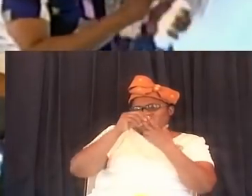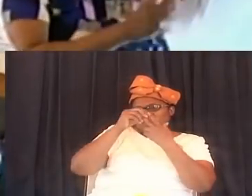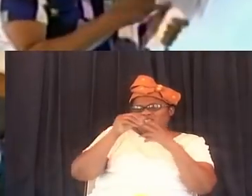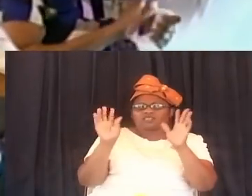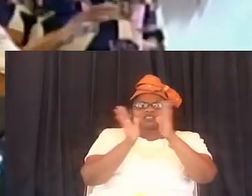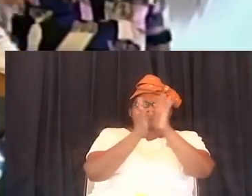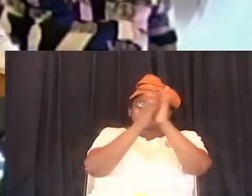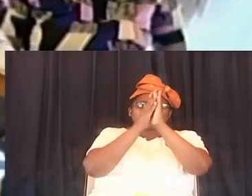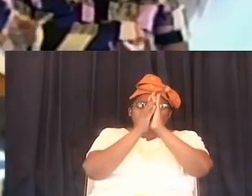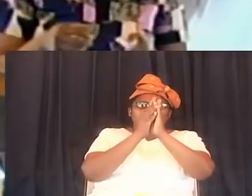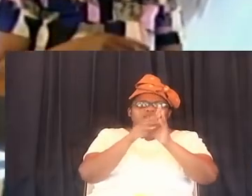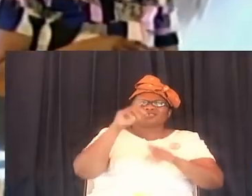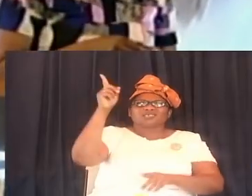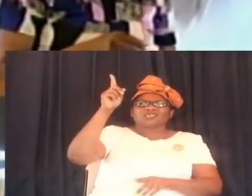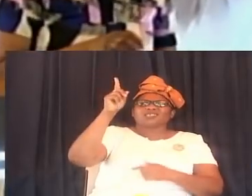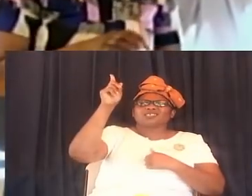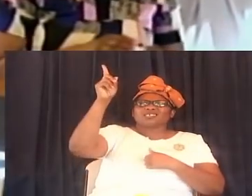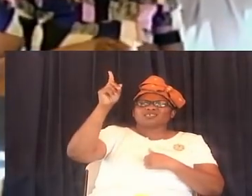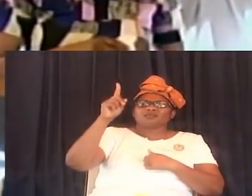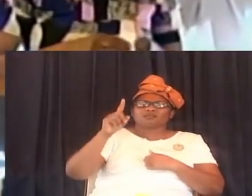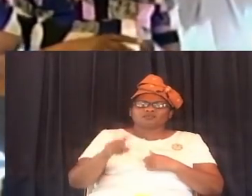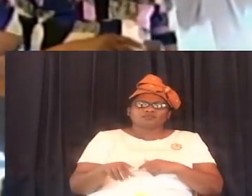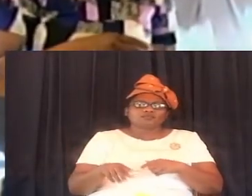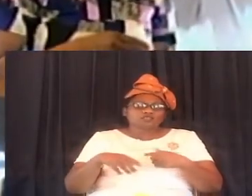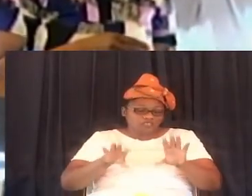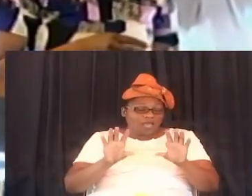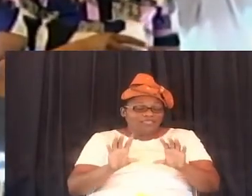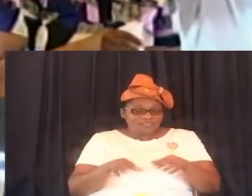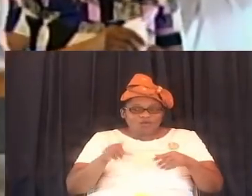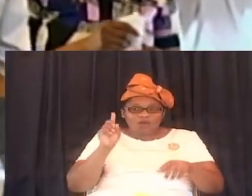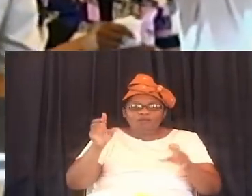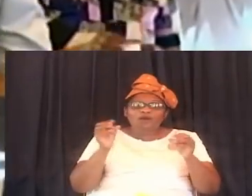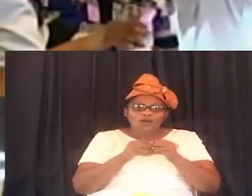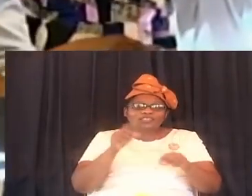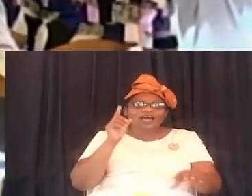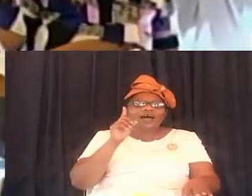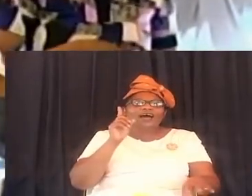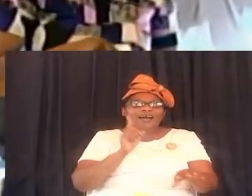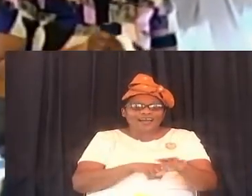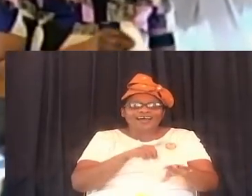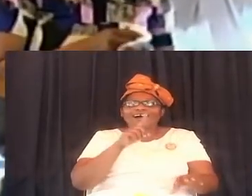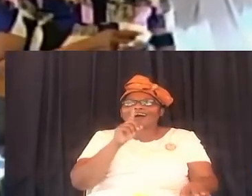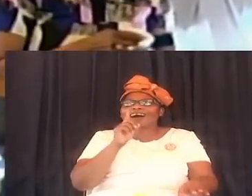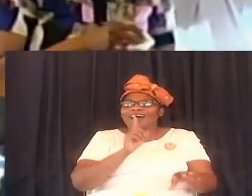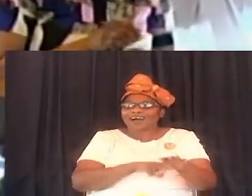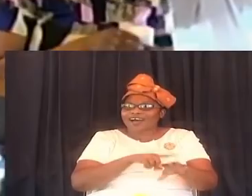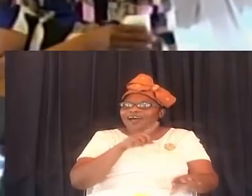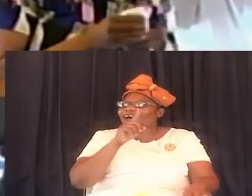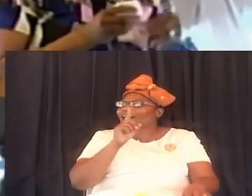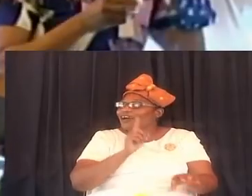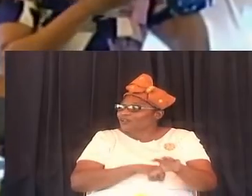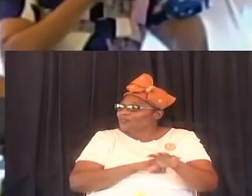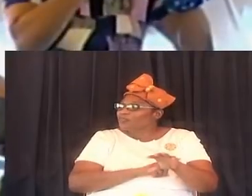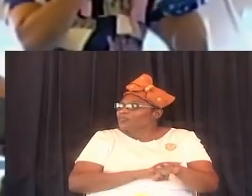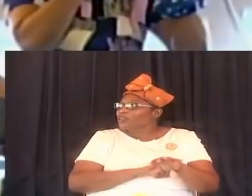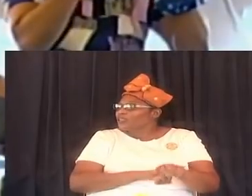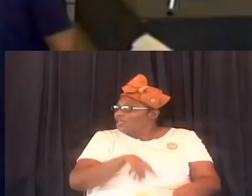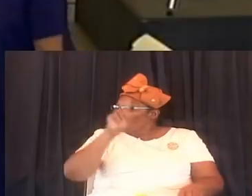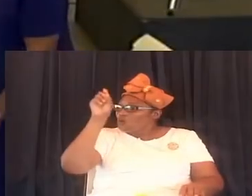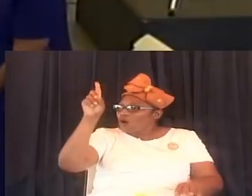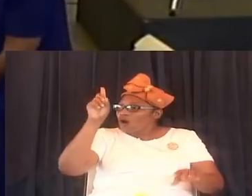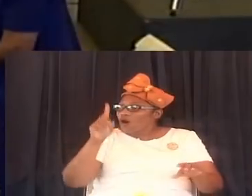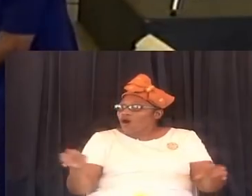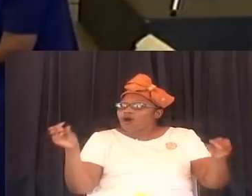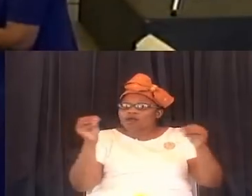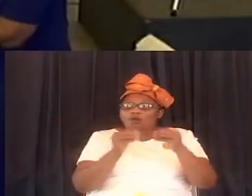him. One more time, one more time. And then put your hands together and